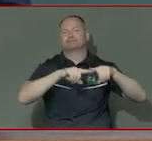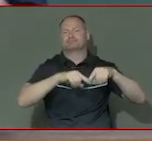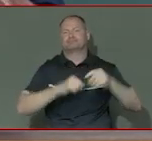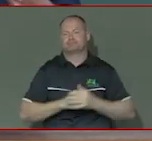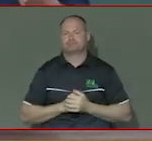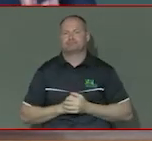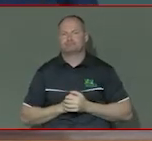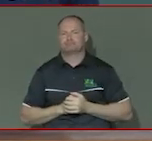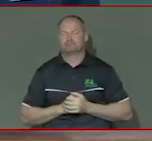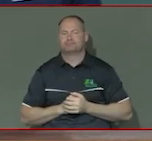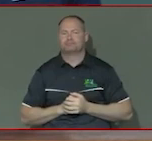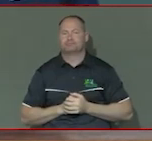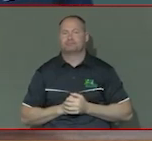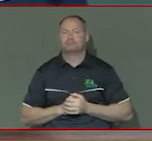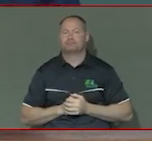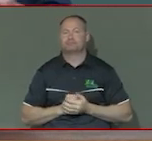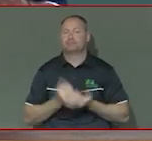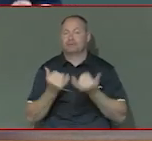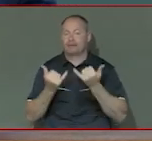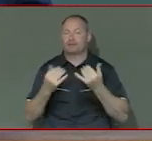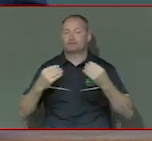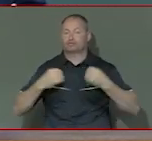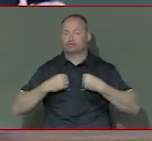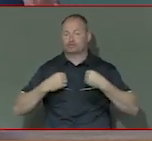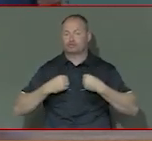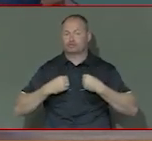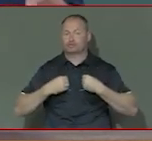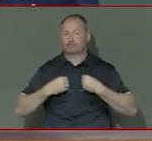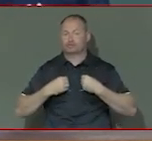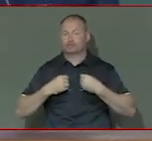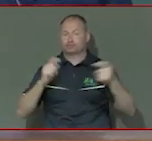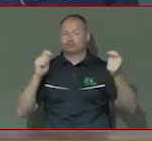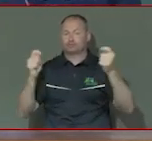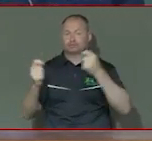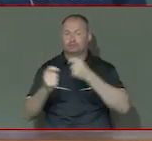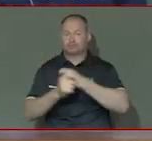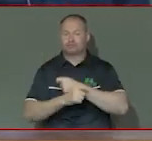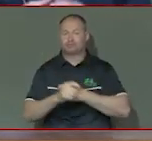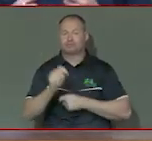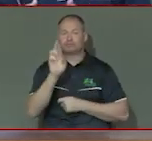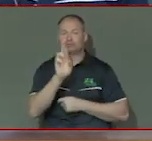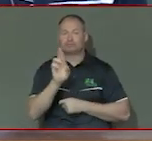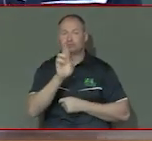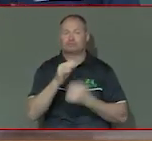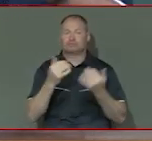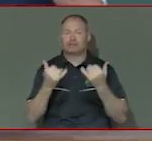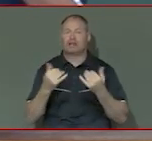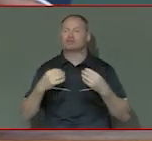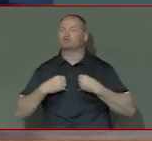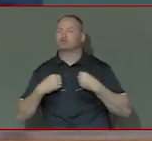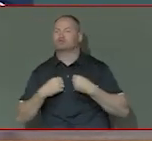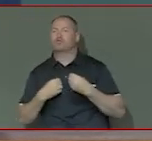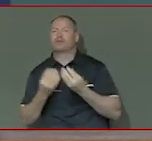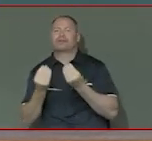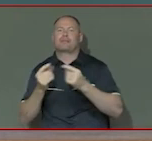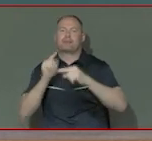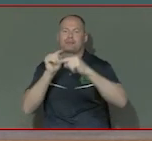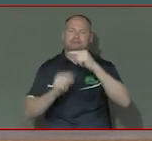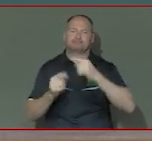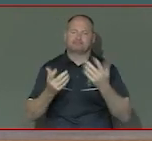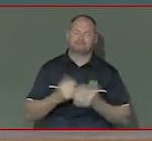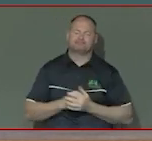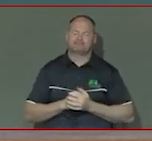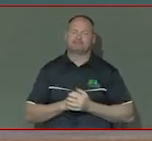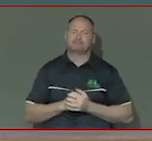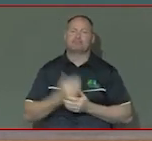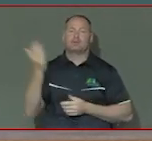opposite. Stock turnover rate, we take the cost of sales and we divide it by the average number of stock. Last year again, when we